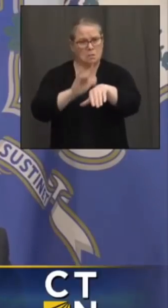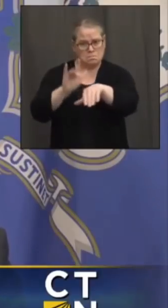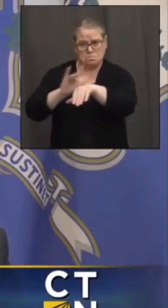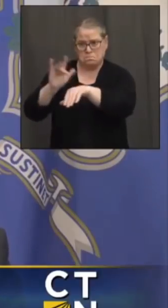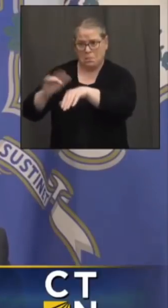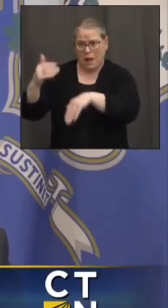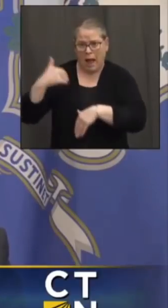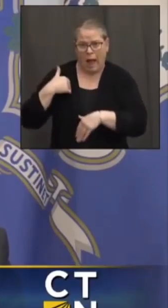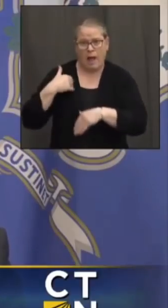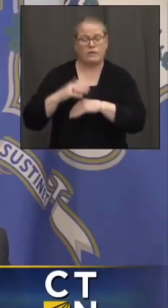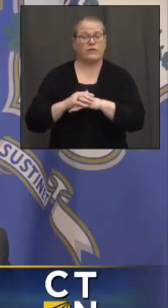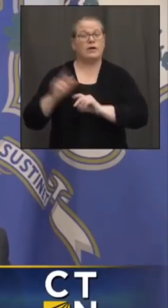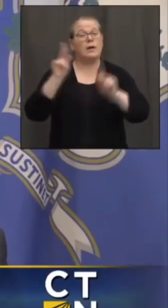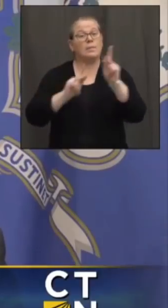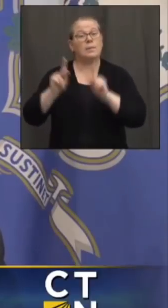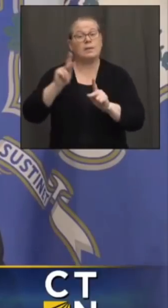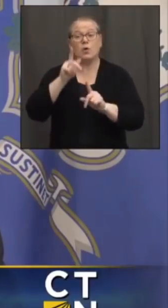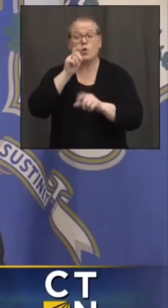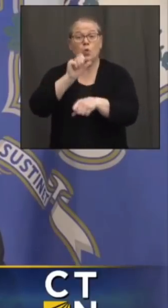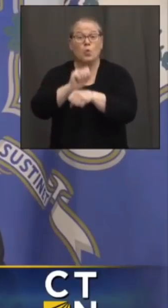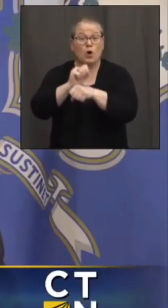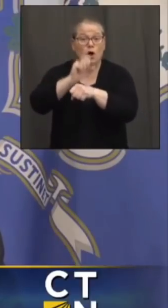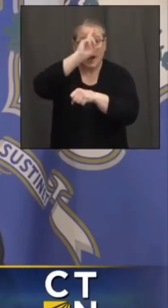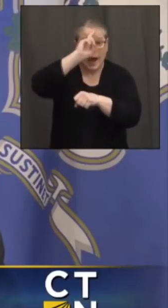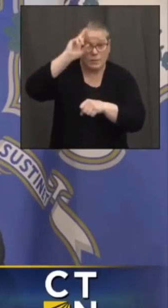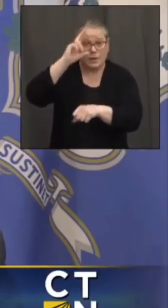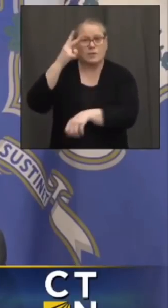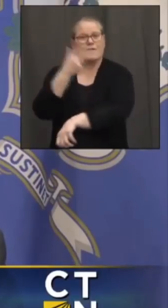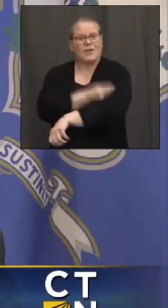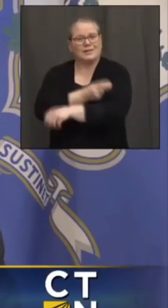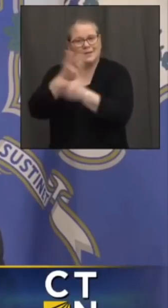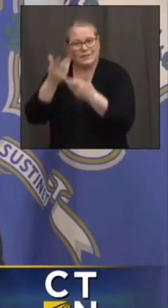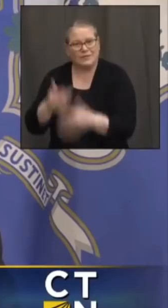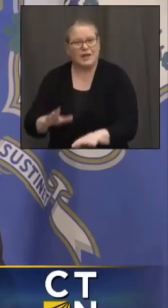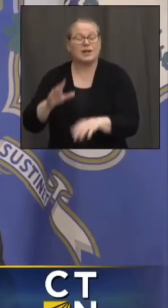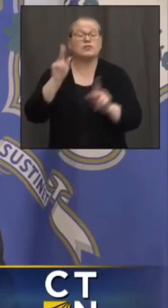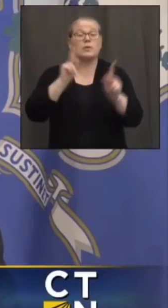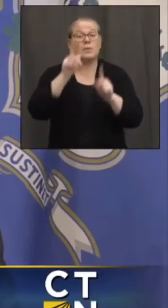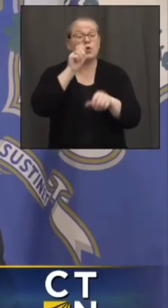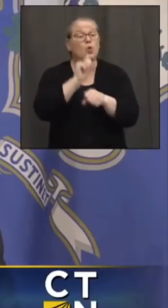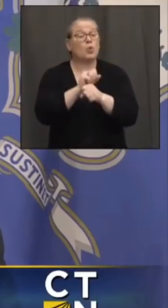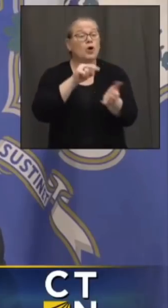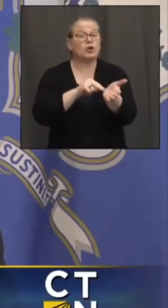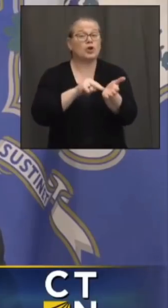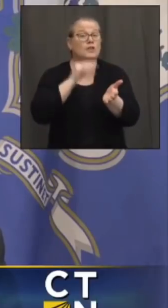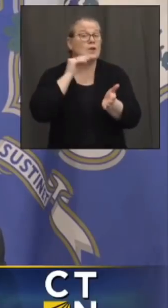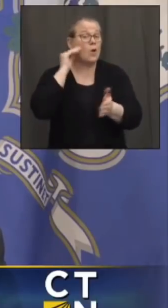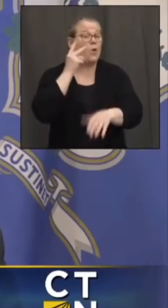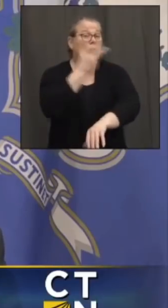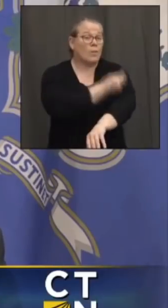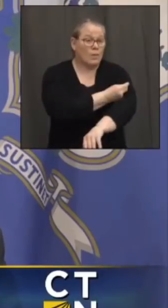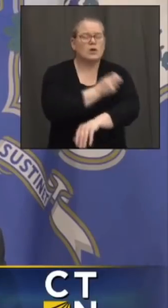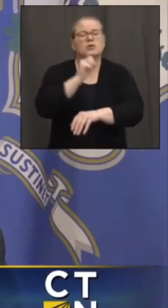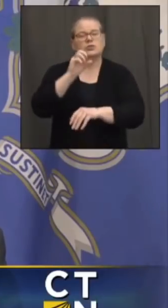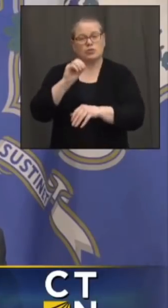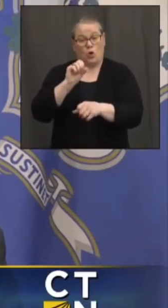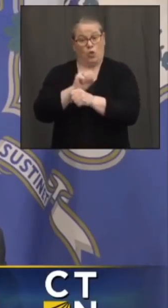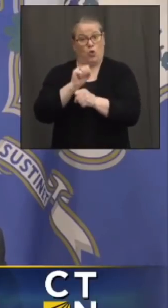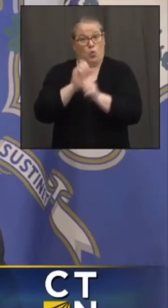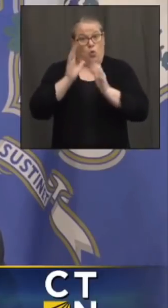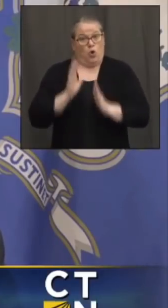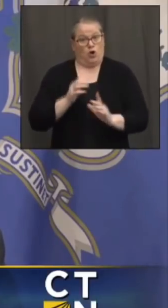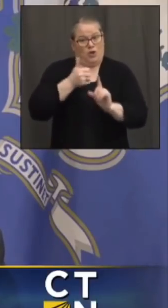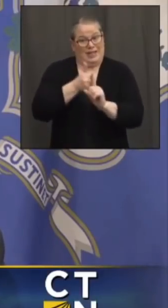vaccinated in the hospitals and nursing homes. Things have stabilized. So while the workers continue their immunity, the facilities, the hospitals and